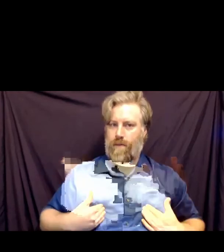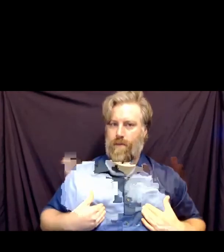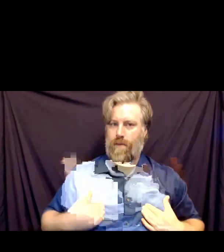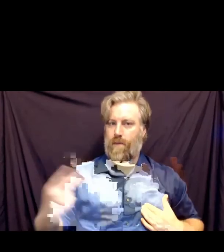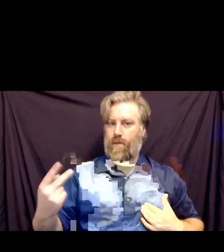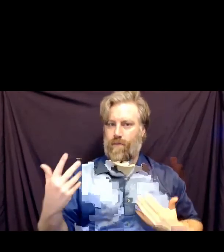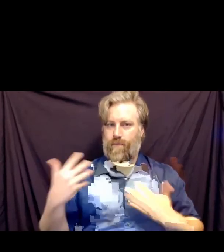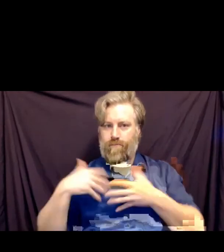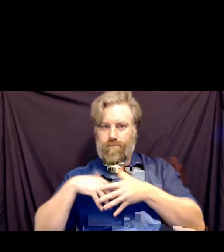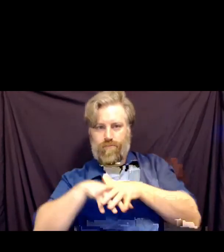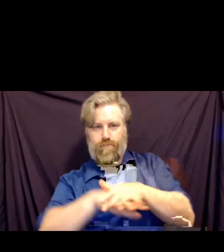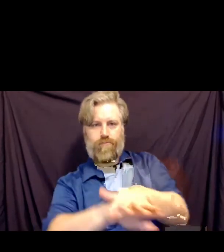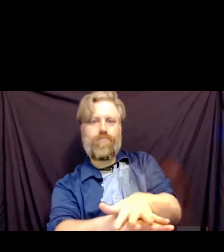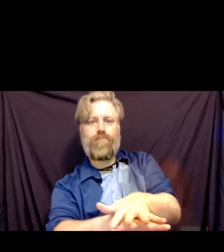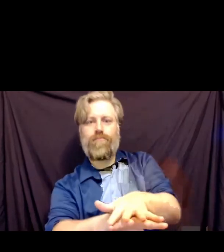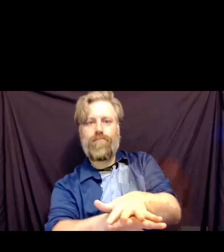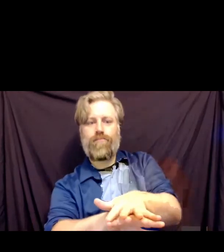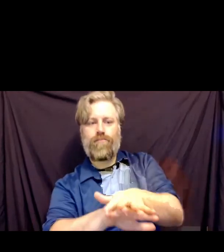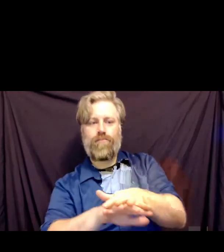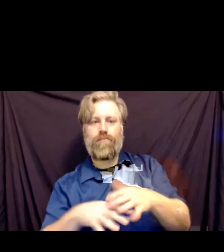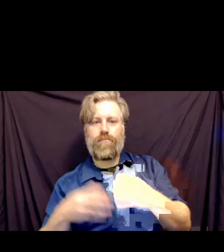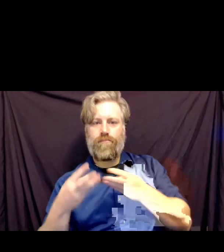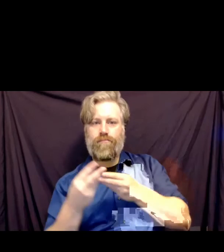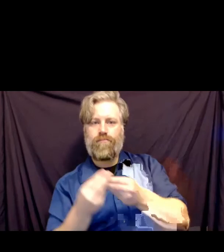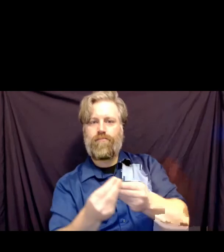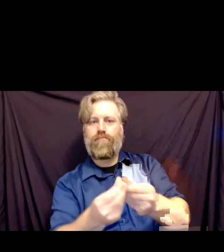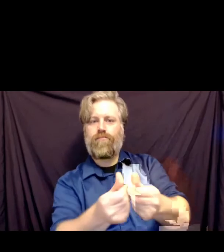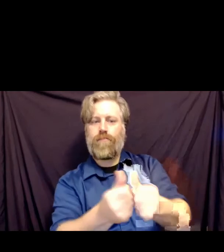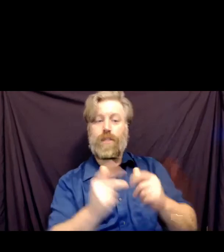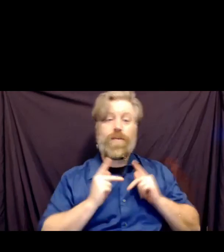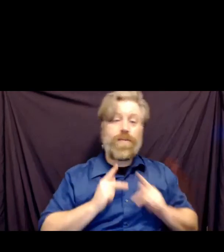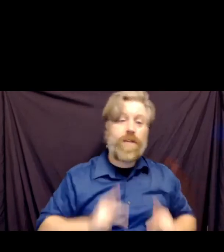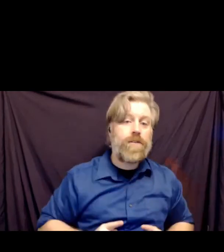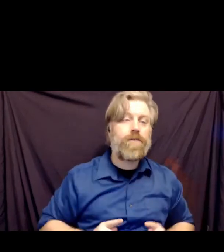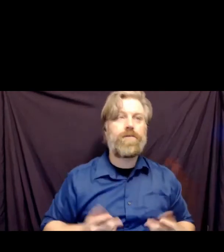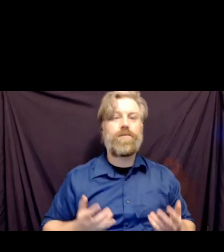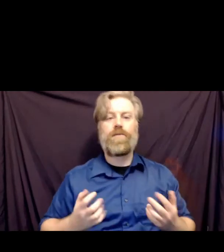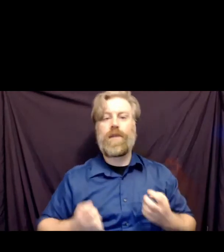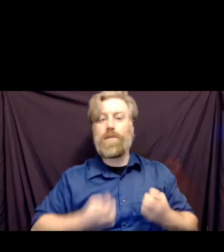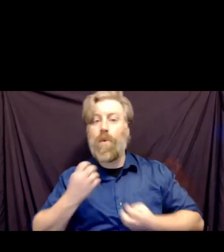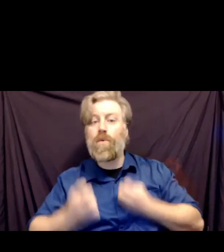together so that the physical, emotional,